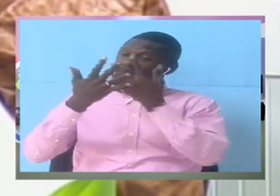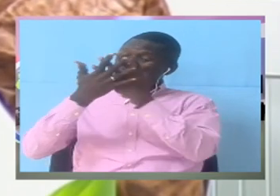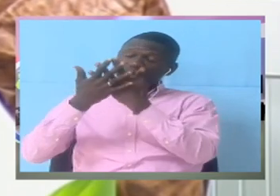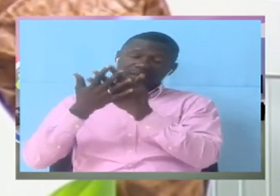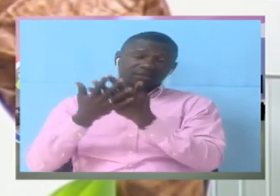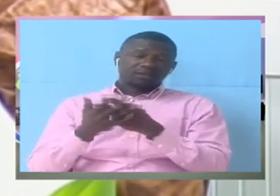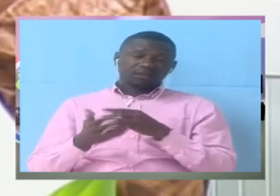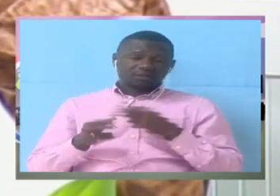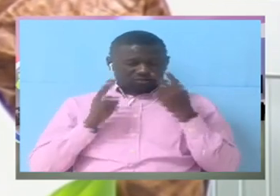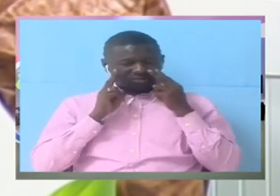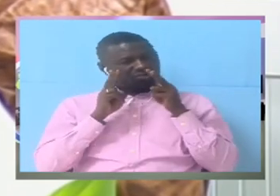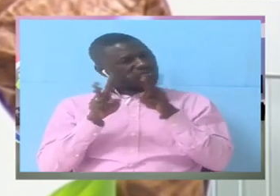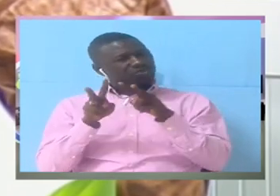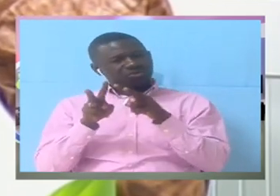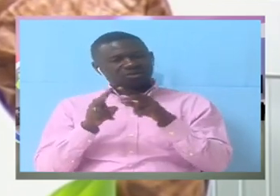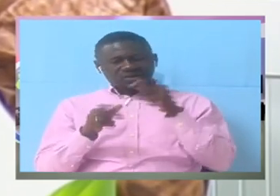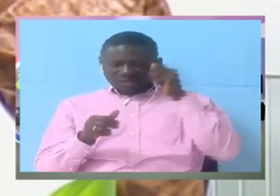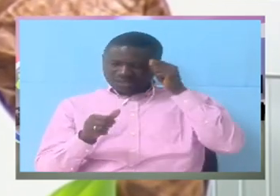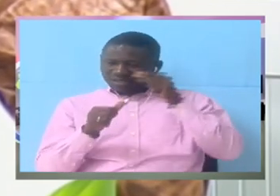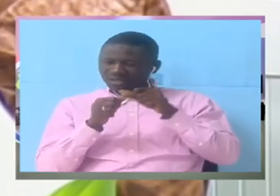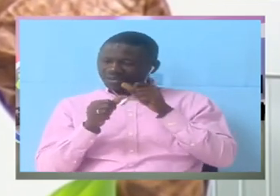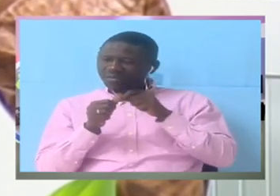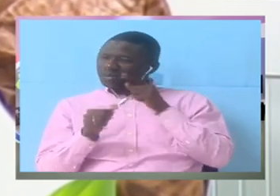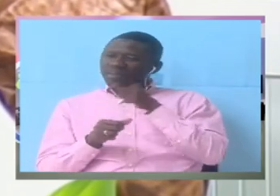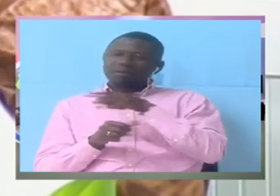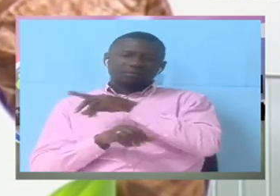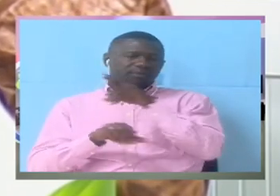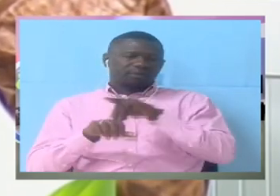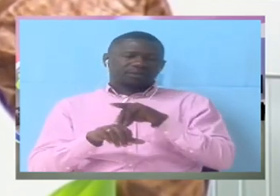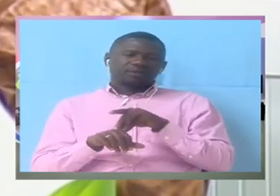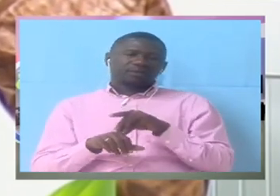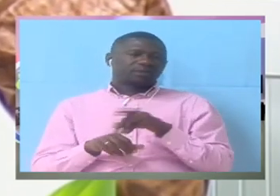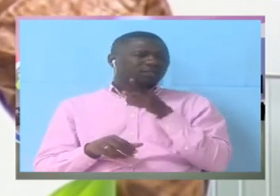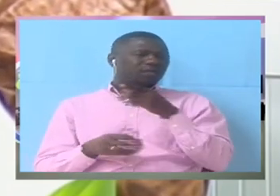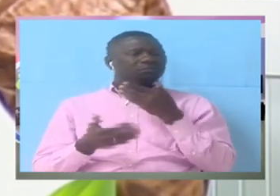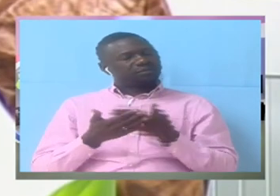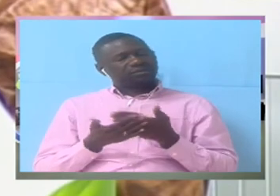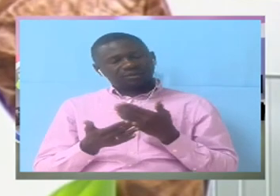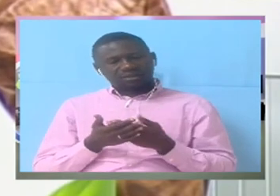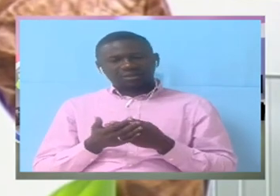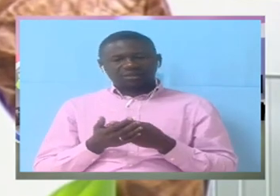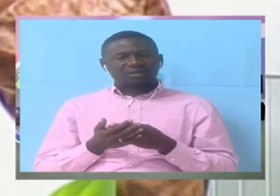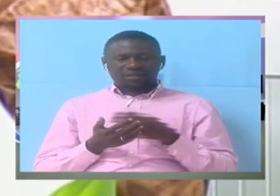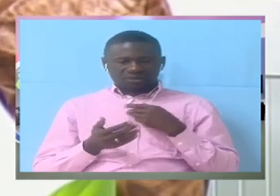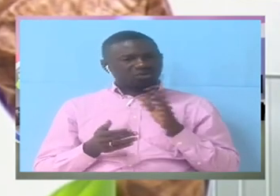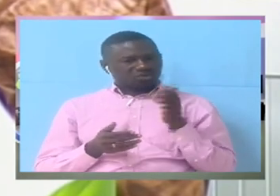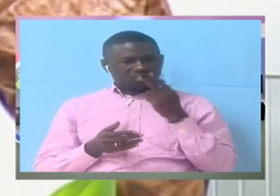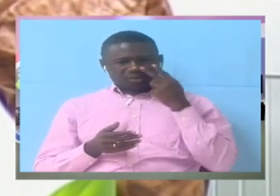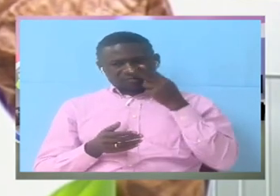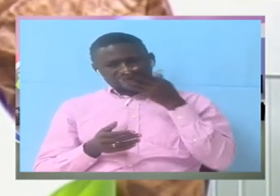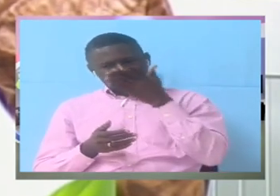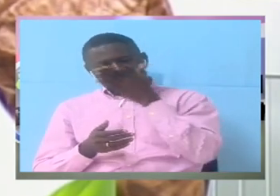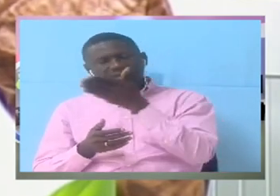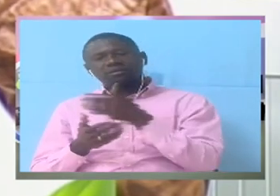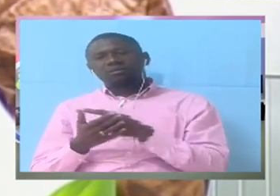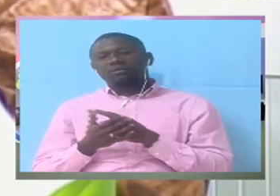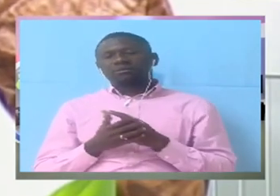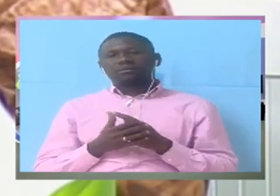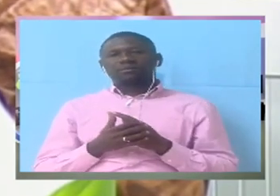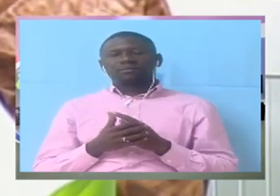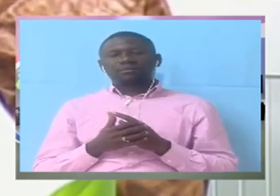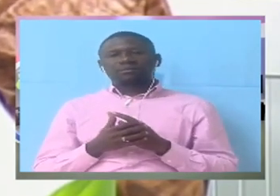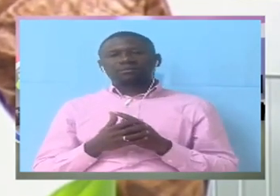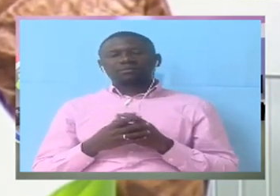Mile two. Let him look at it. Mile two. But then I appeal to him, let him look, take a look at it